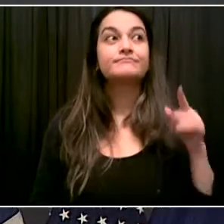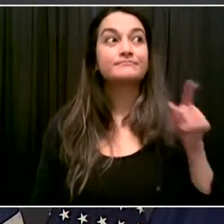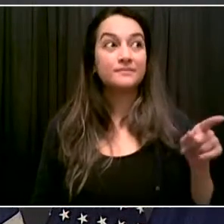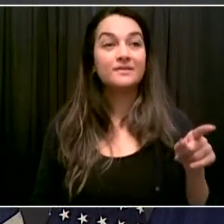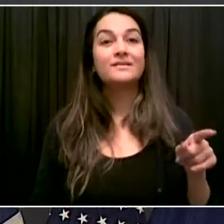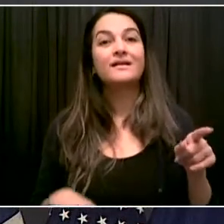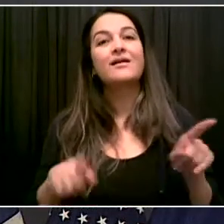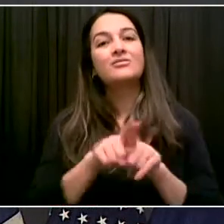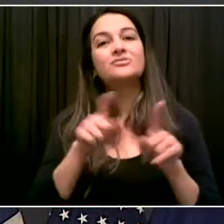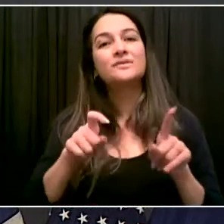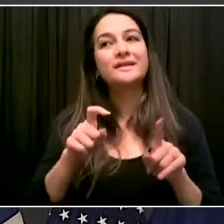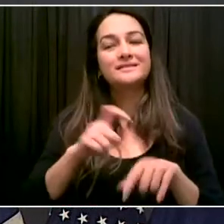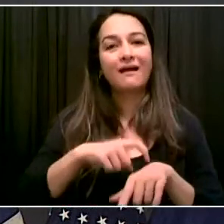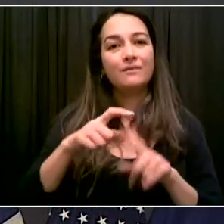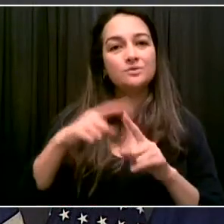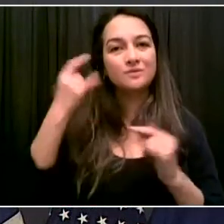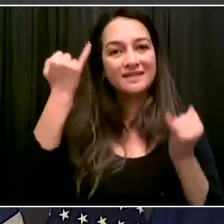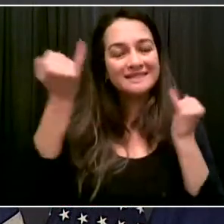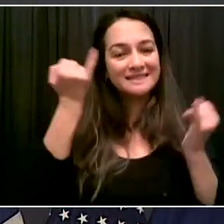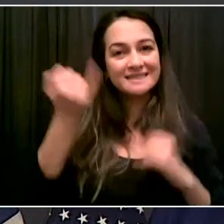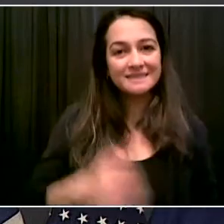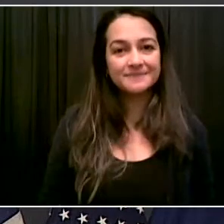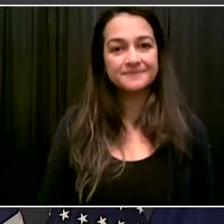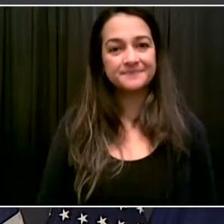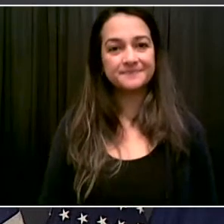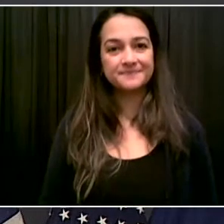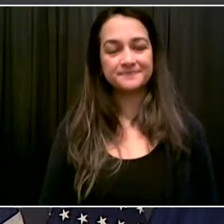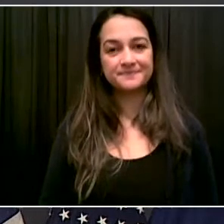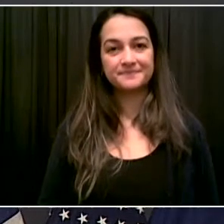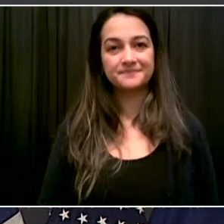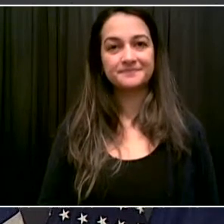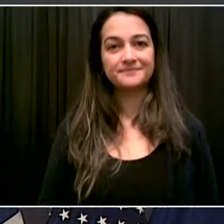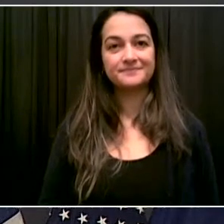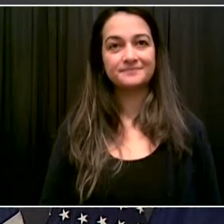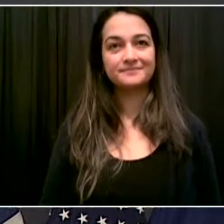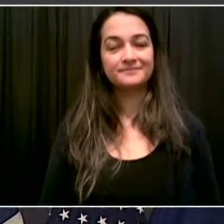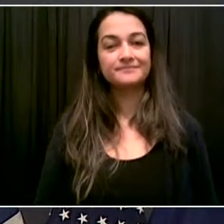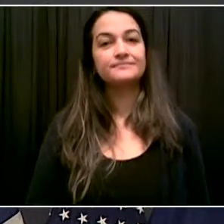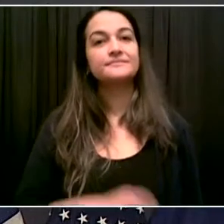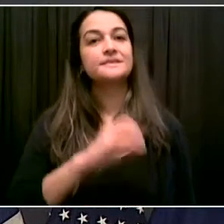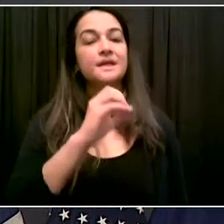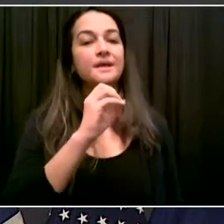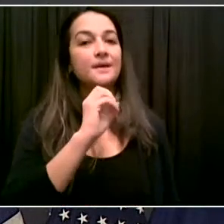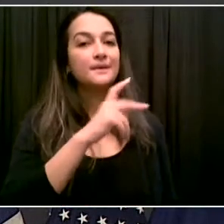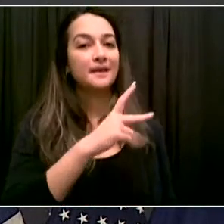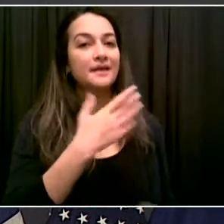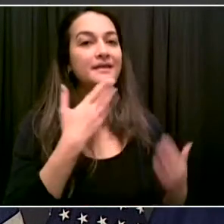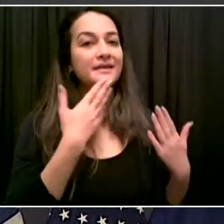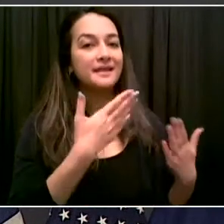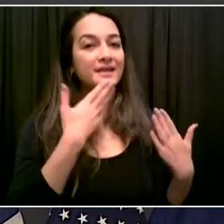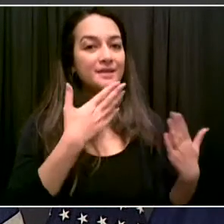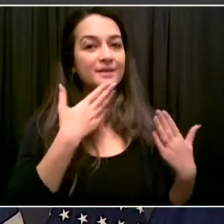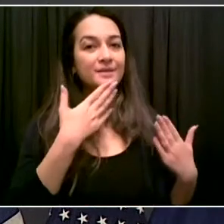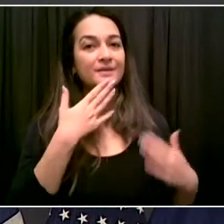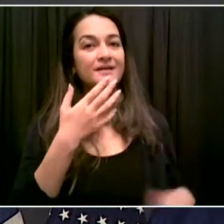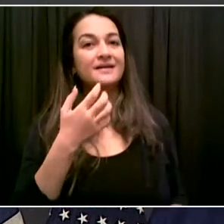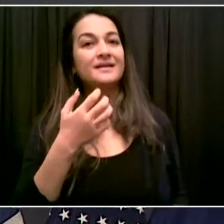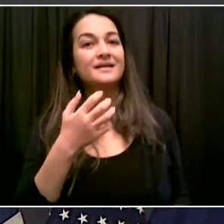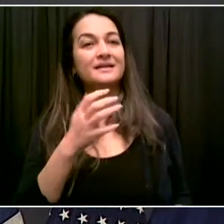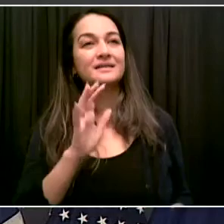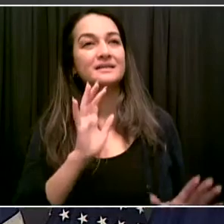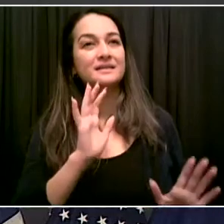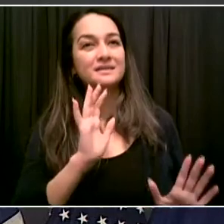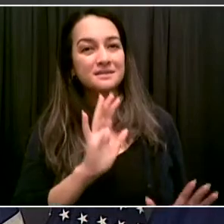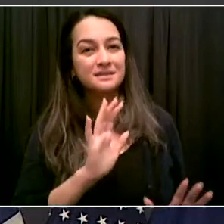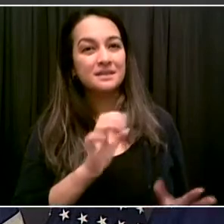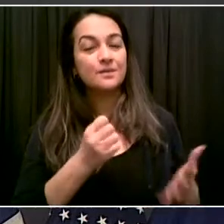Hi, thanks. So I guess if you were saying that, job one was shoring up the roadway, it sounds like